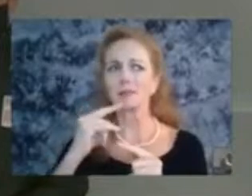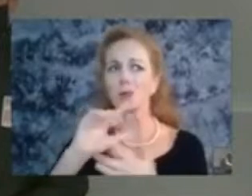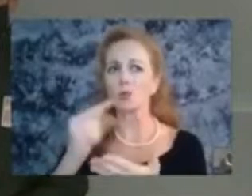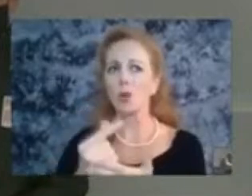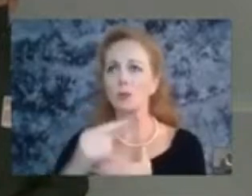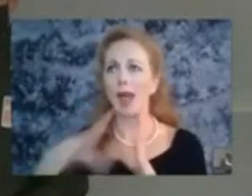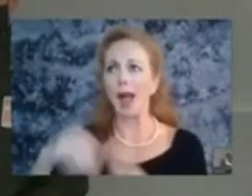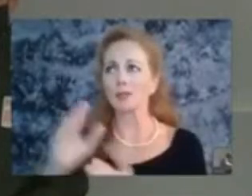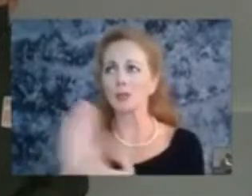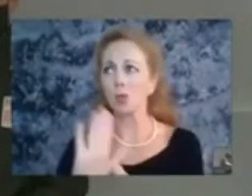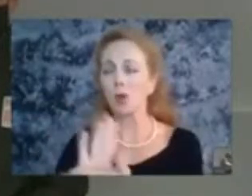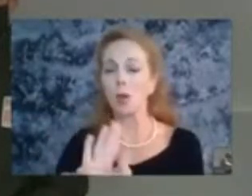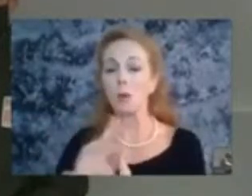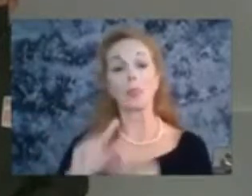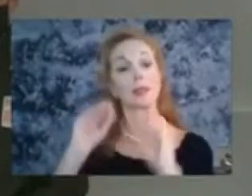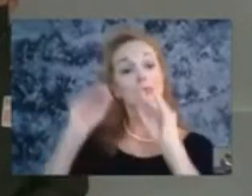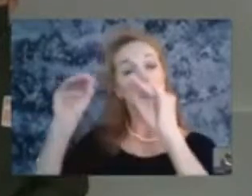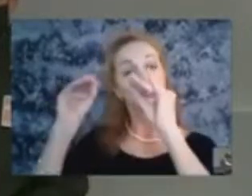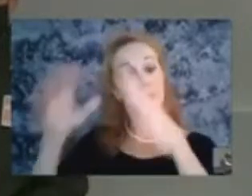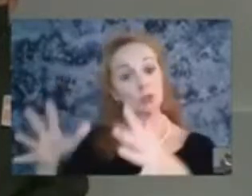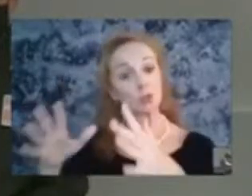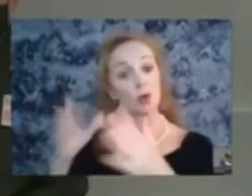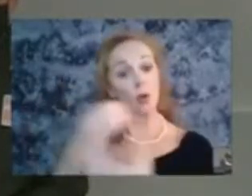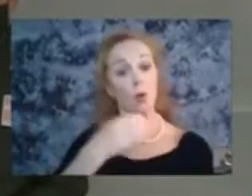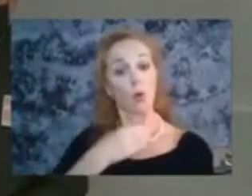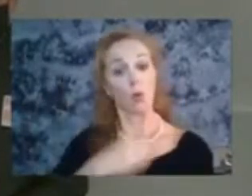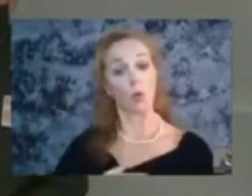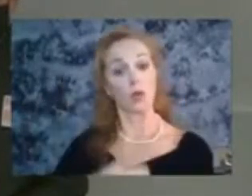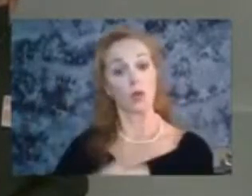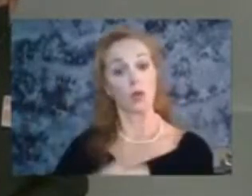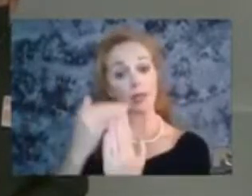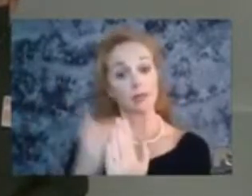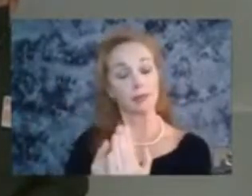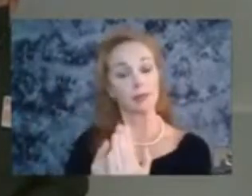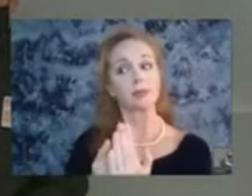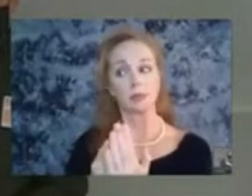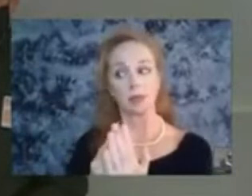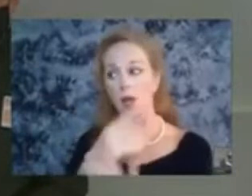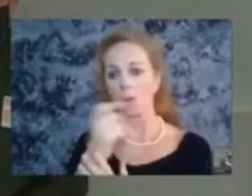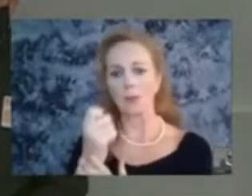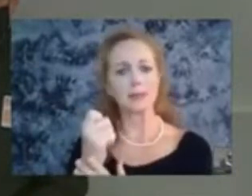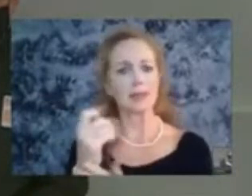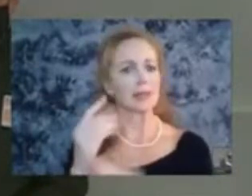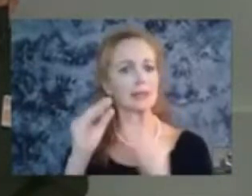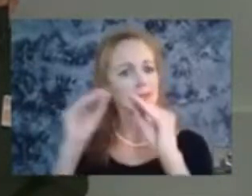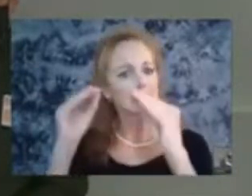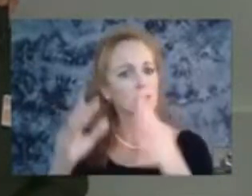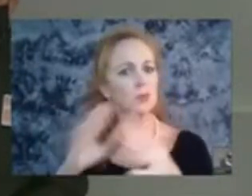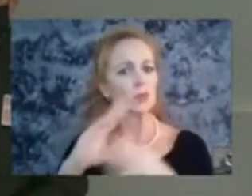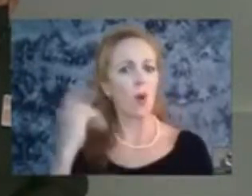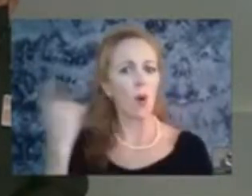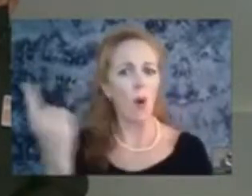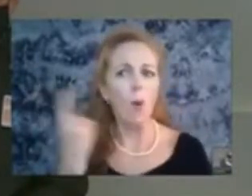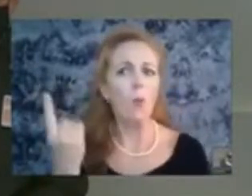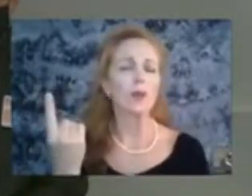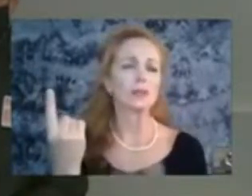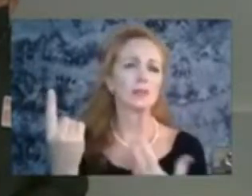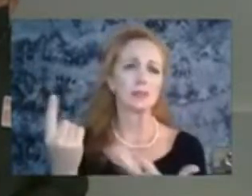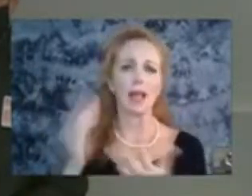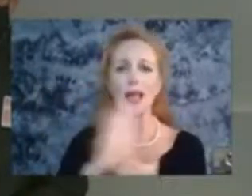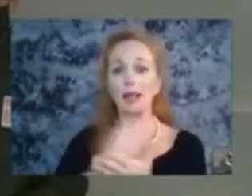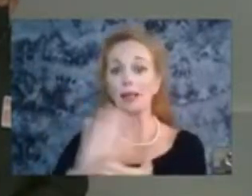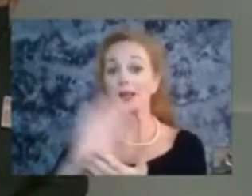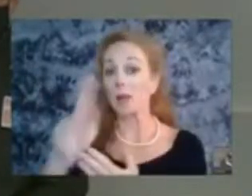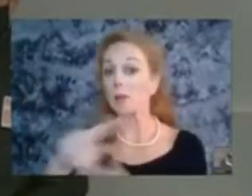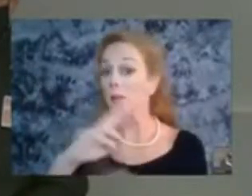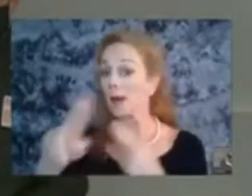there was things like disinfecting wipes and all kinds of stuff, because the teacher was always cleaning up after the kids. I also hear some buzz